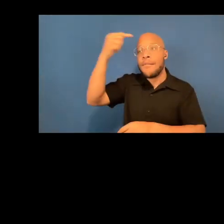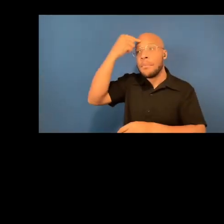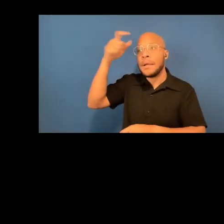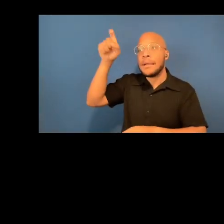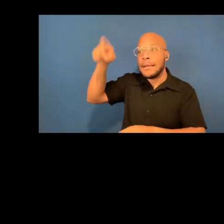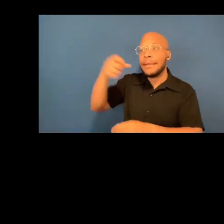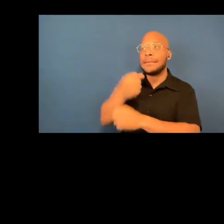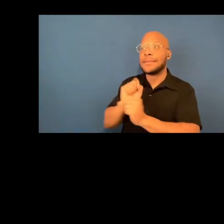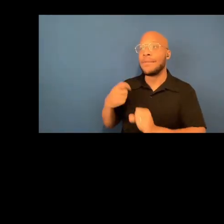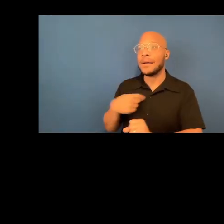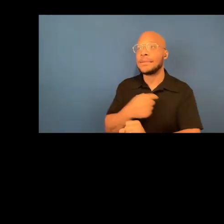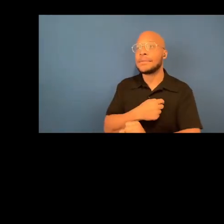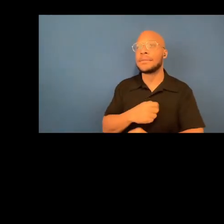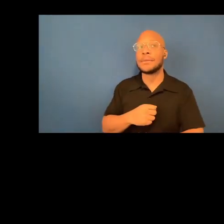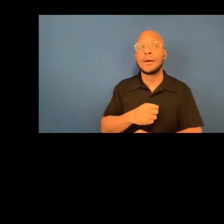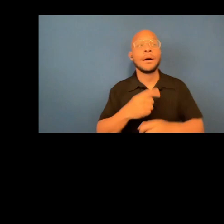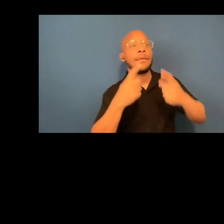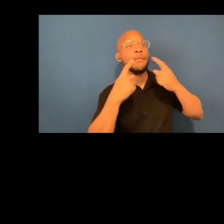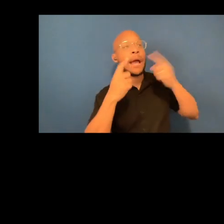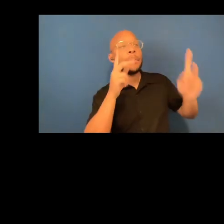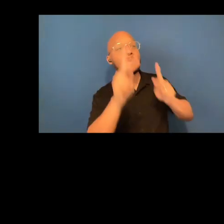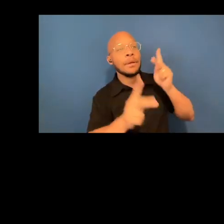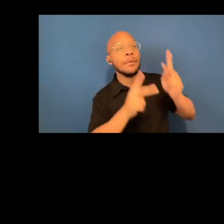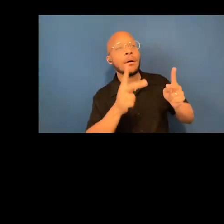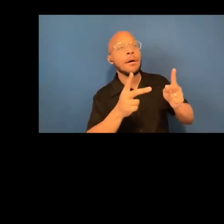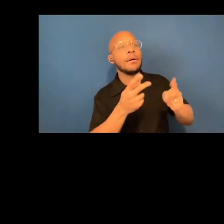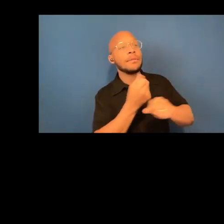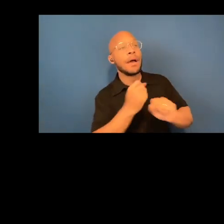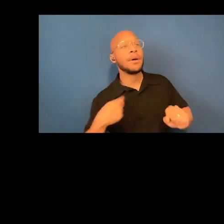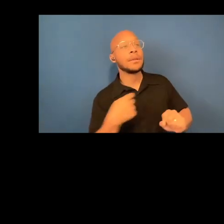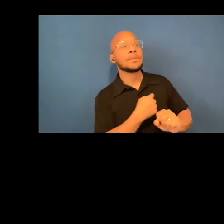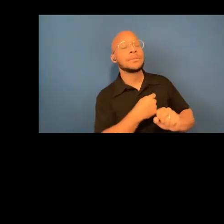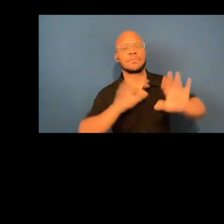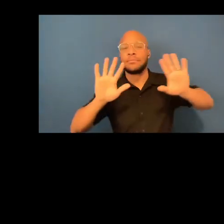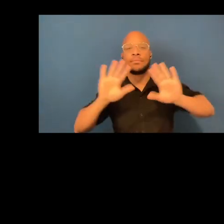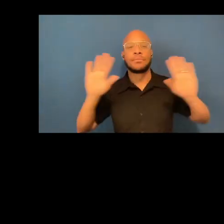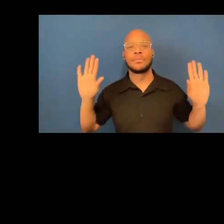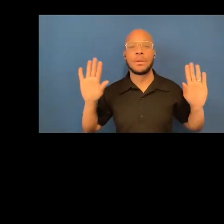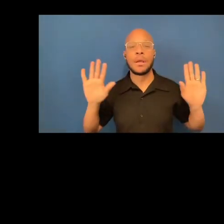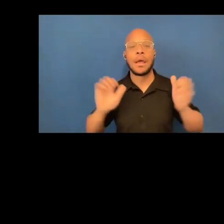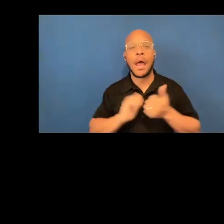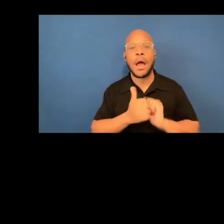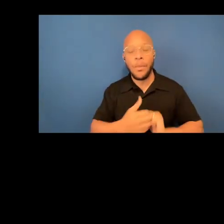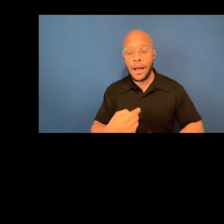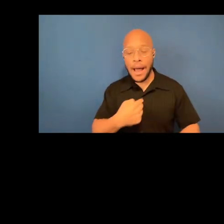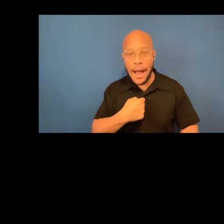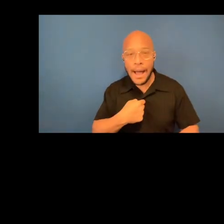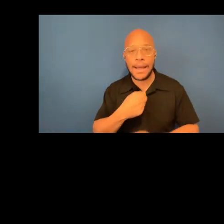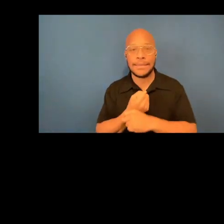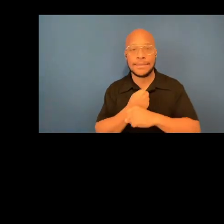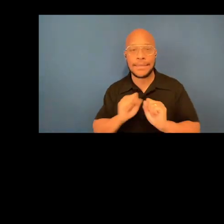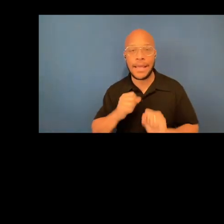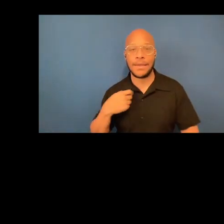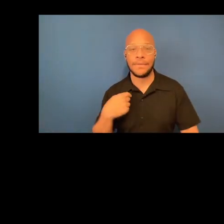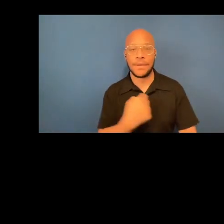I saving, helping, preserving the work of my fellow artist? So I